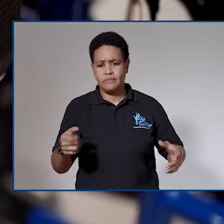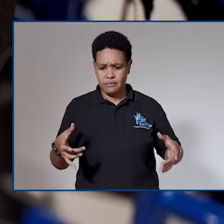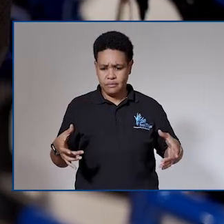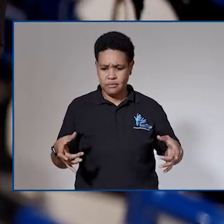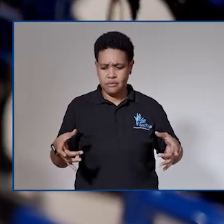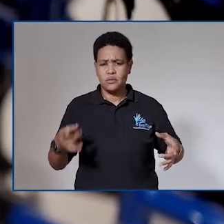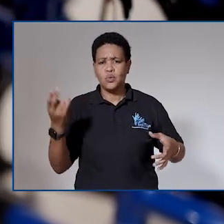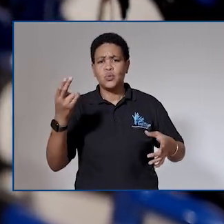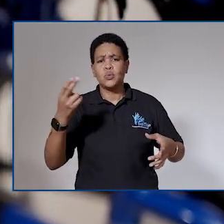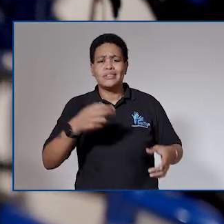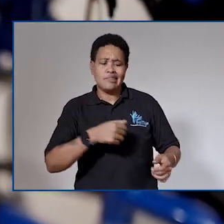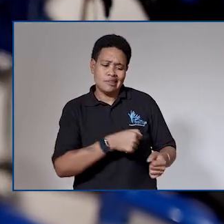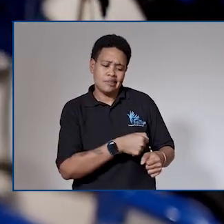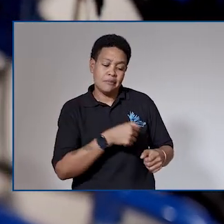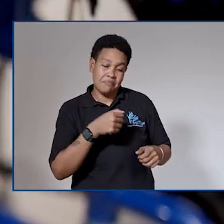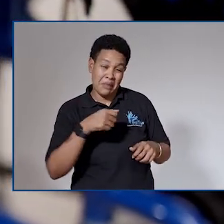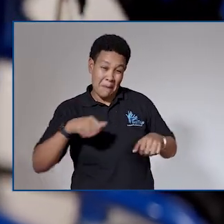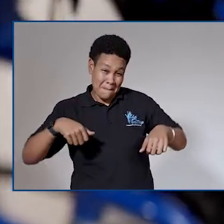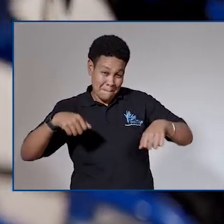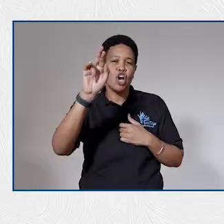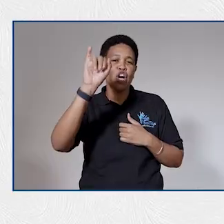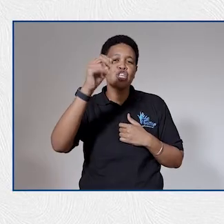pump to add air if necessary.